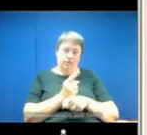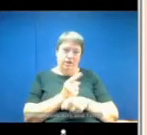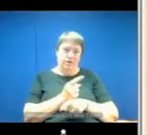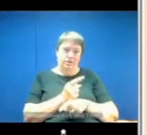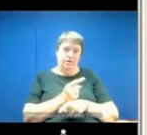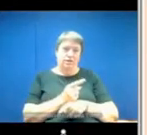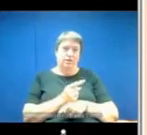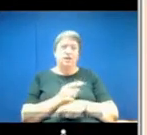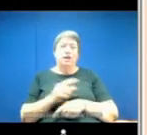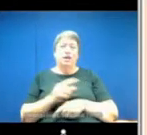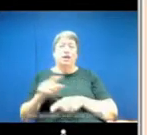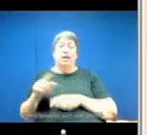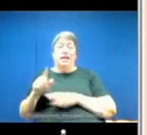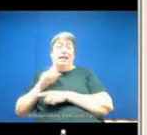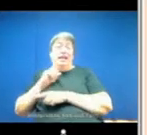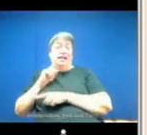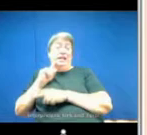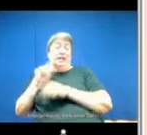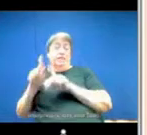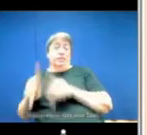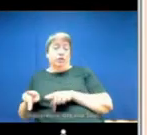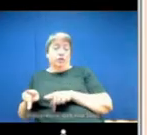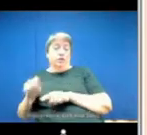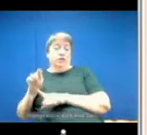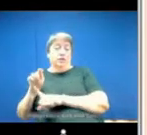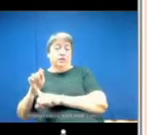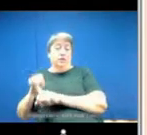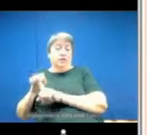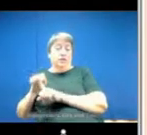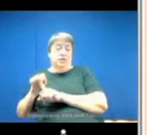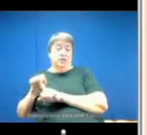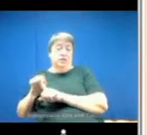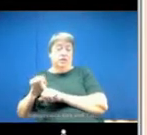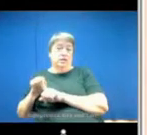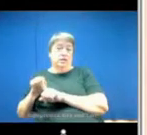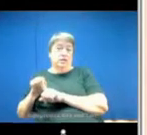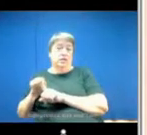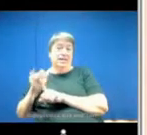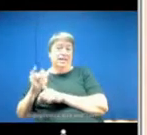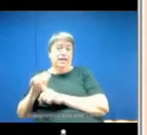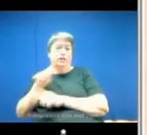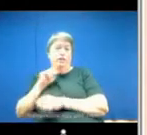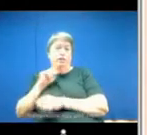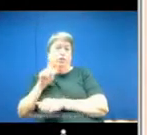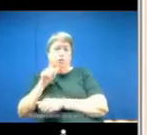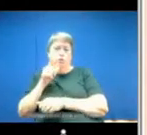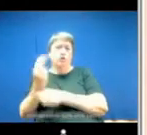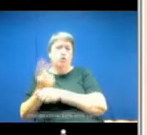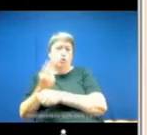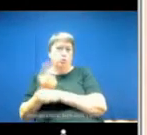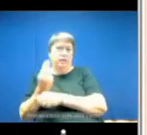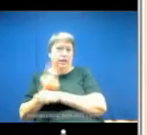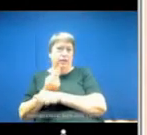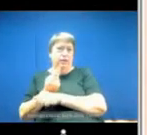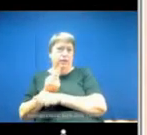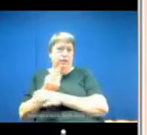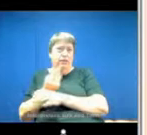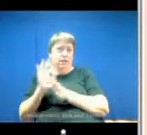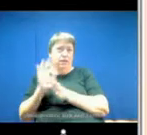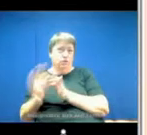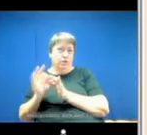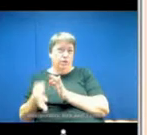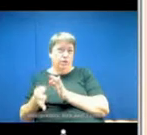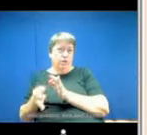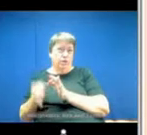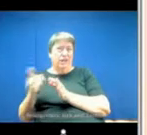the interpretation is the deaf audience member, plaintiff, for lack of a better